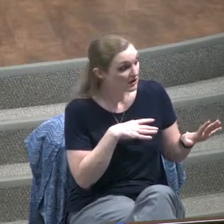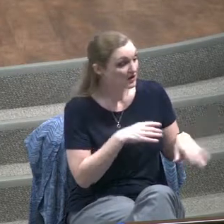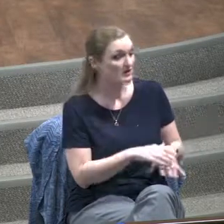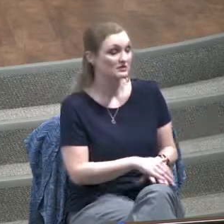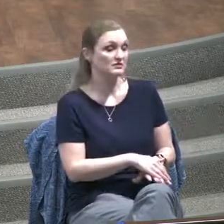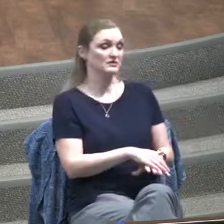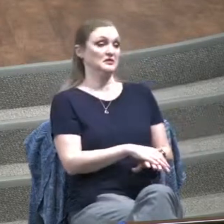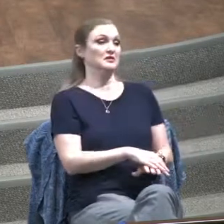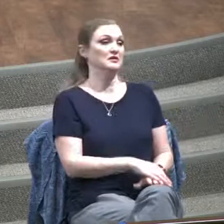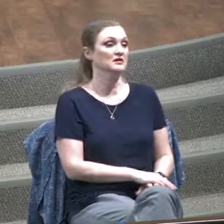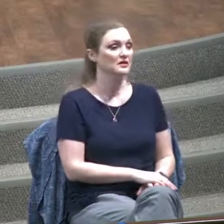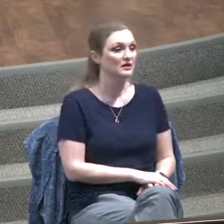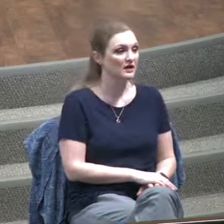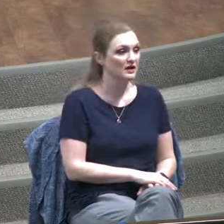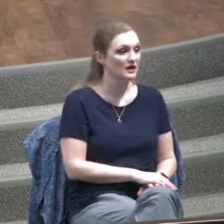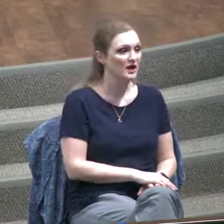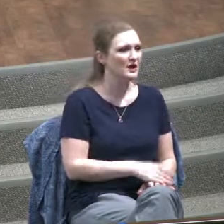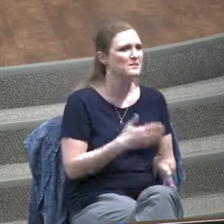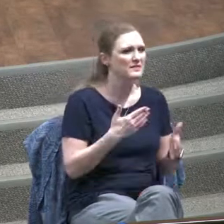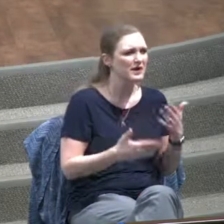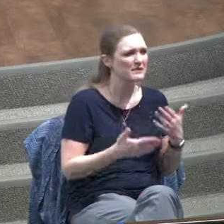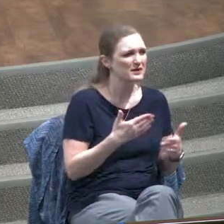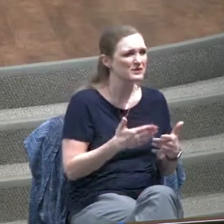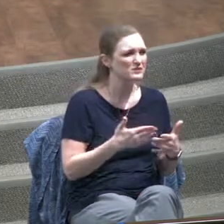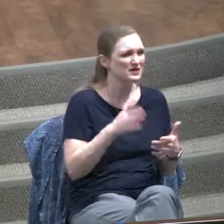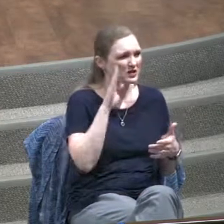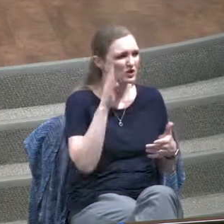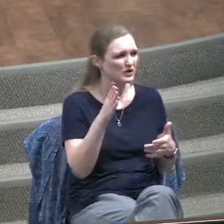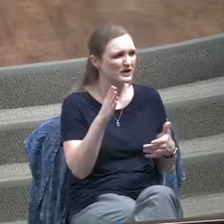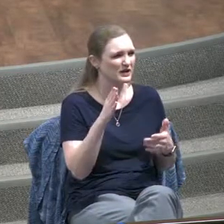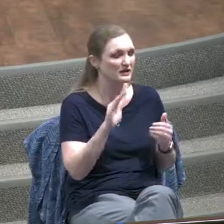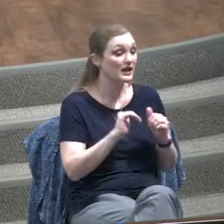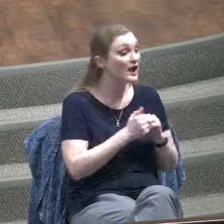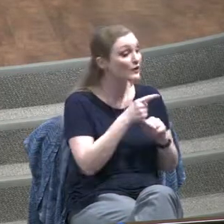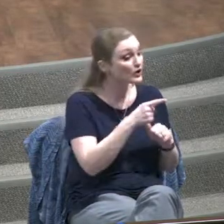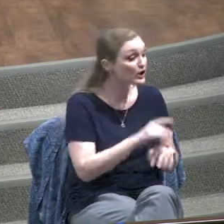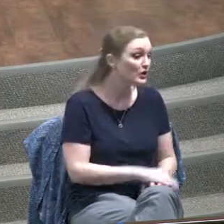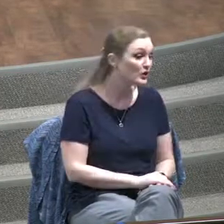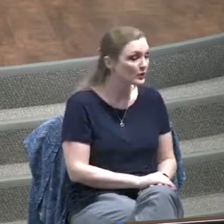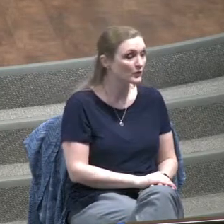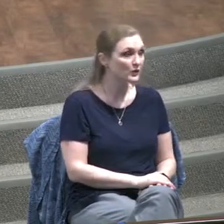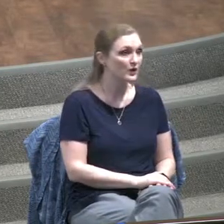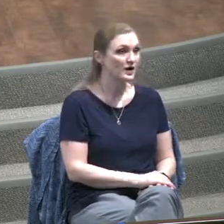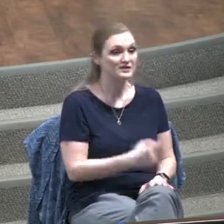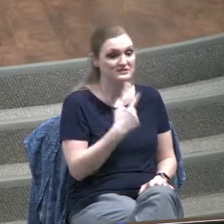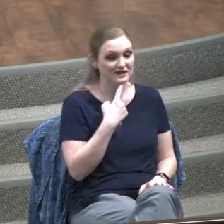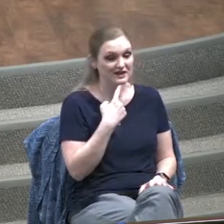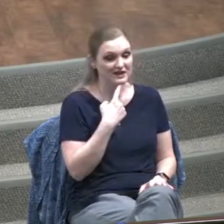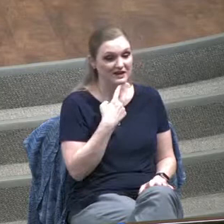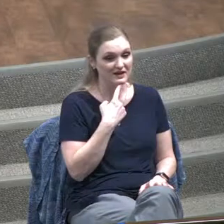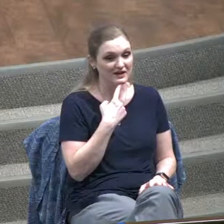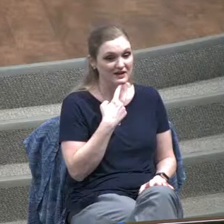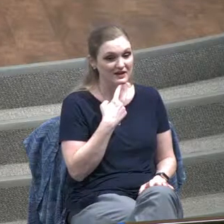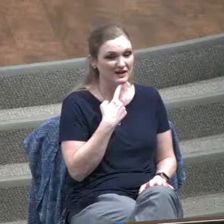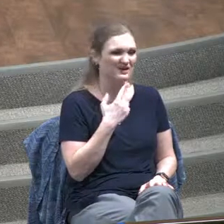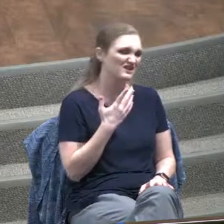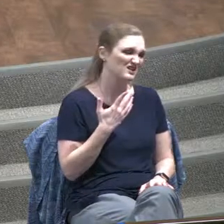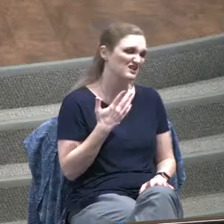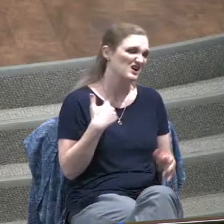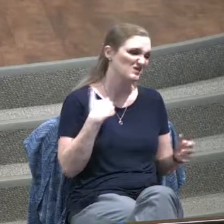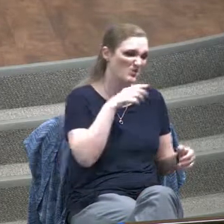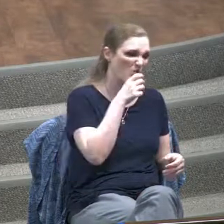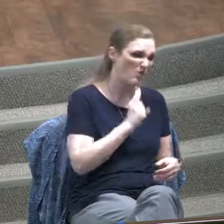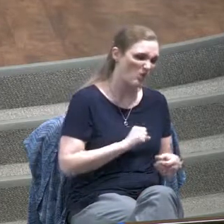You know, maybe this is a greeting. Everybody ever walk up to you and say, hey, how you doing? And then you start saying, gosh, my hands hurt, my knees hurt,